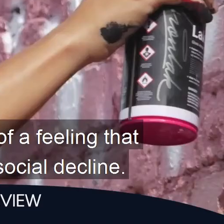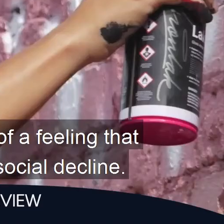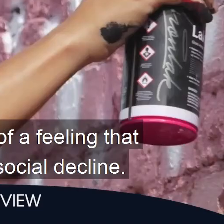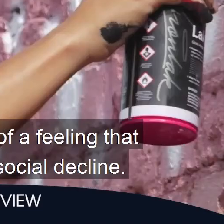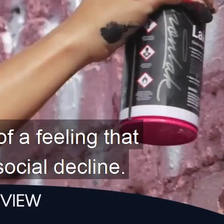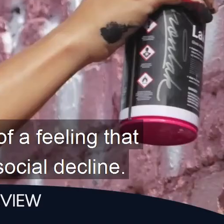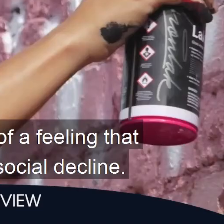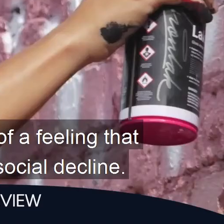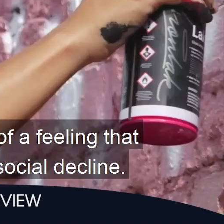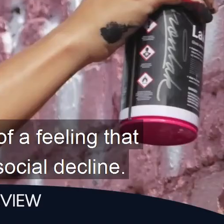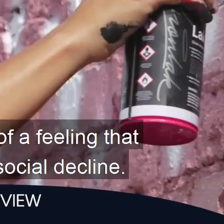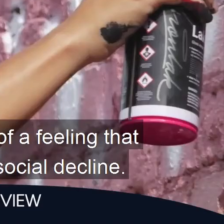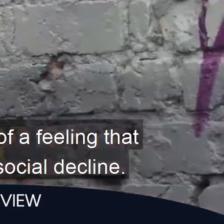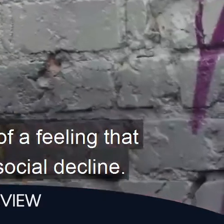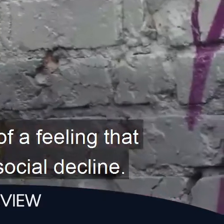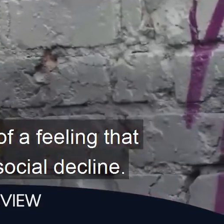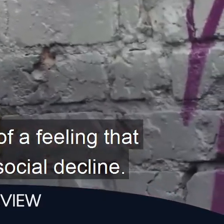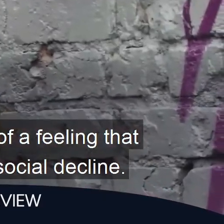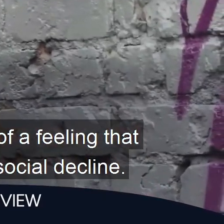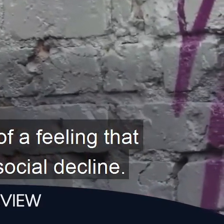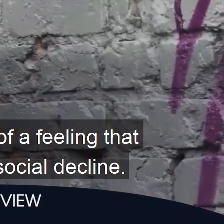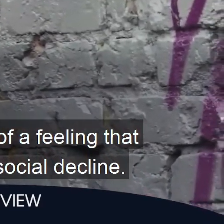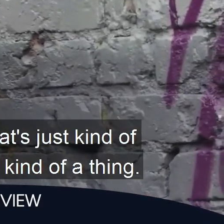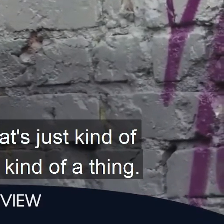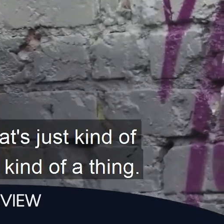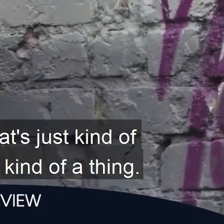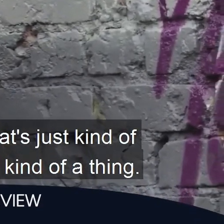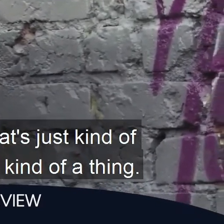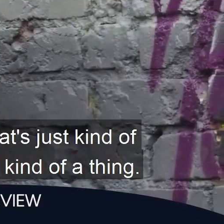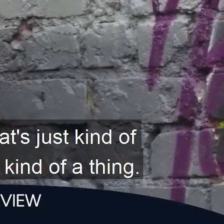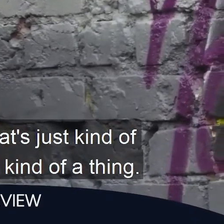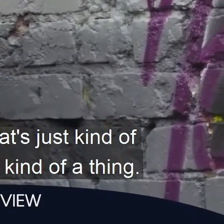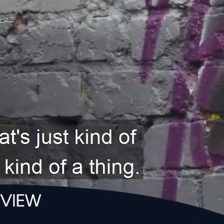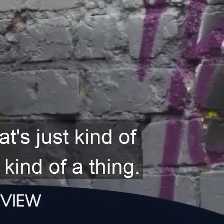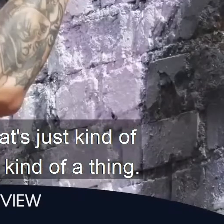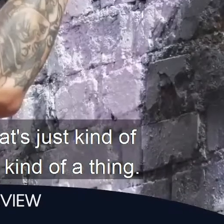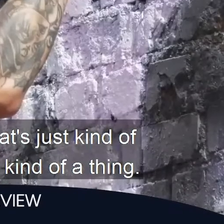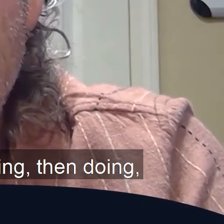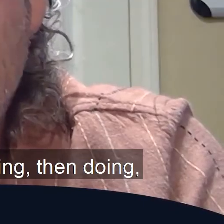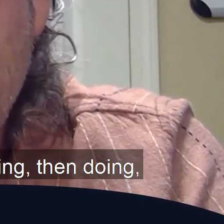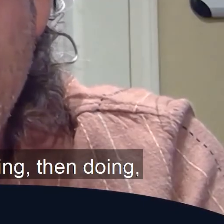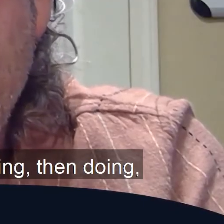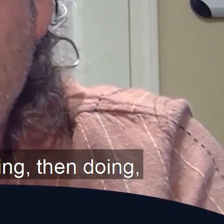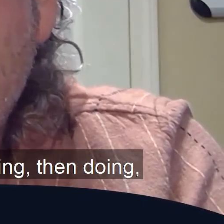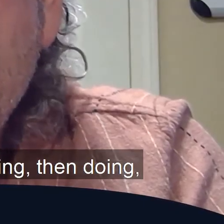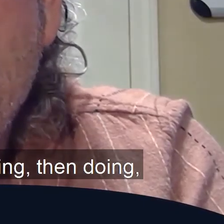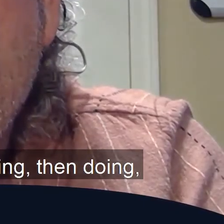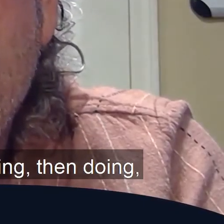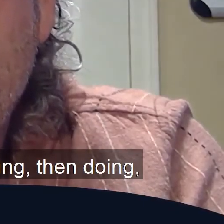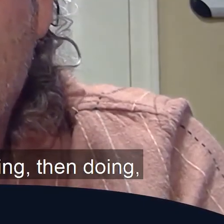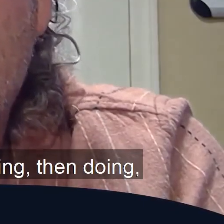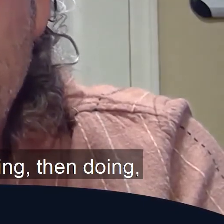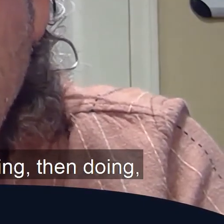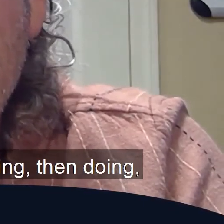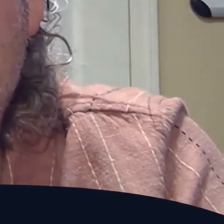when they're done, it's where they go to work, and where they have